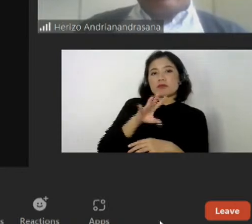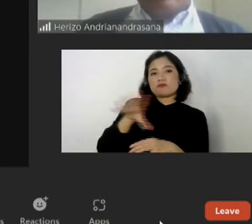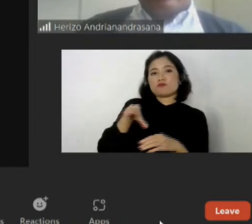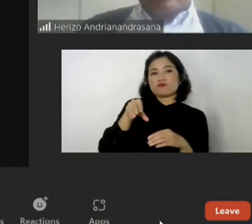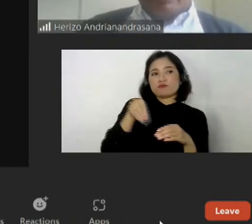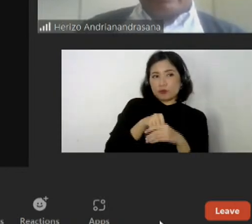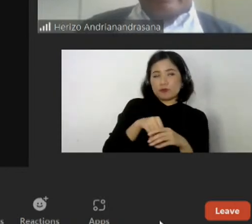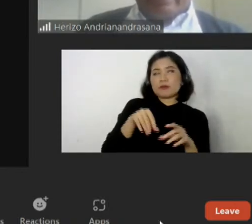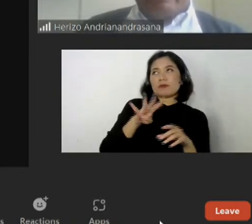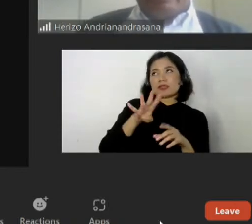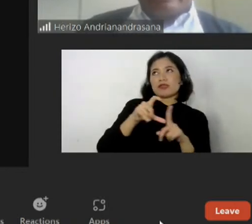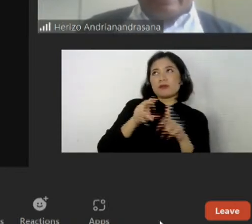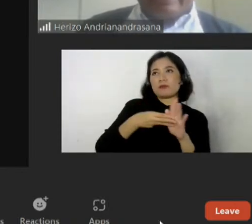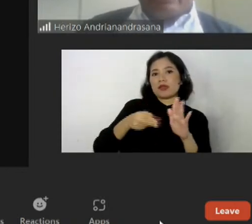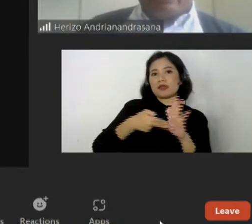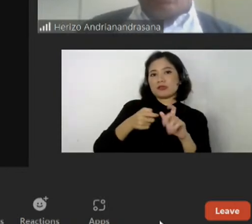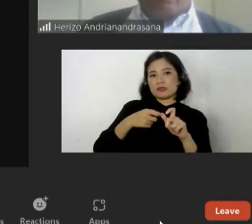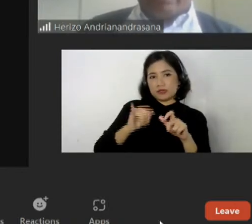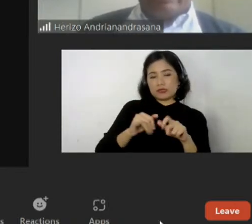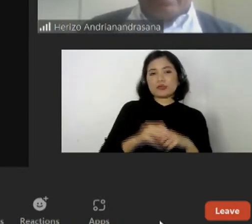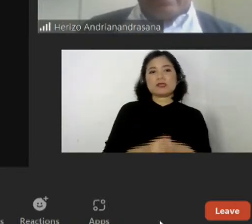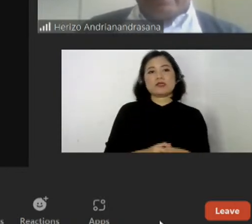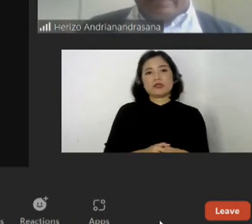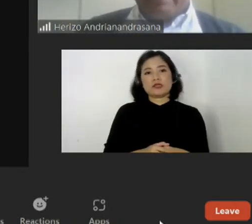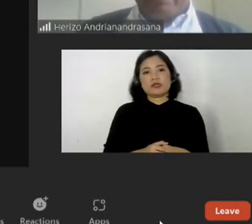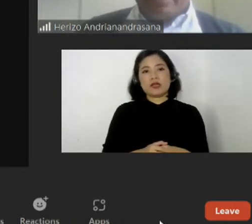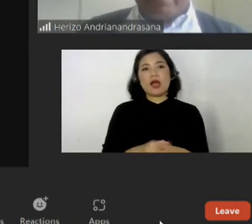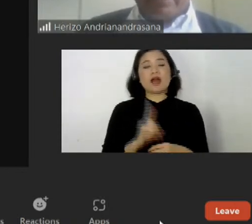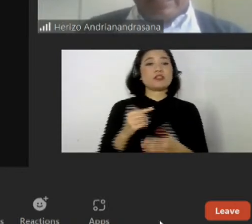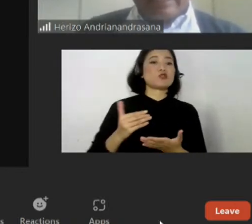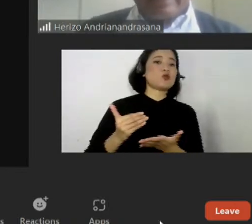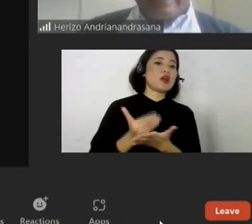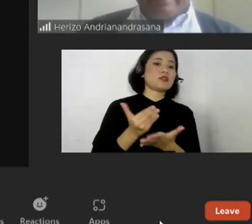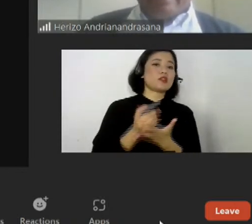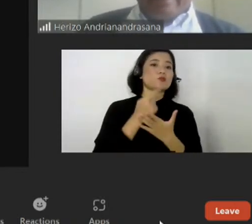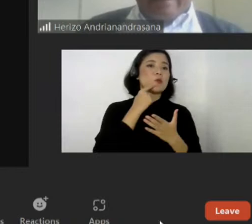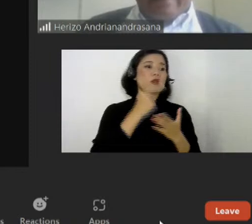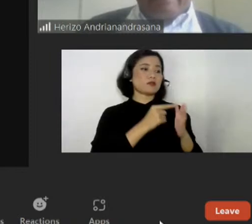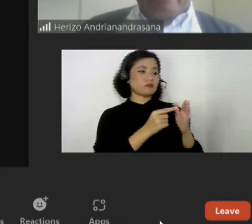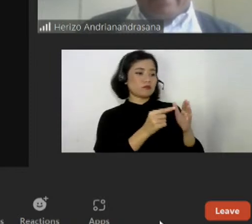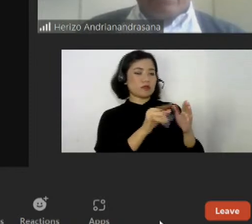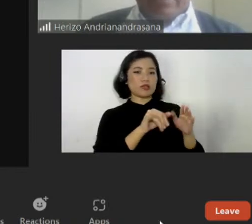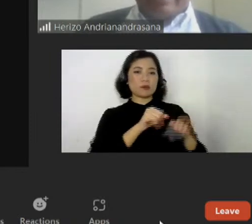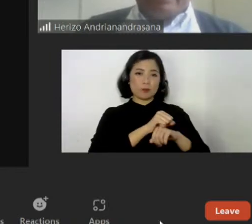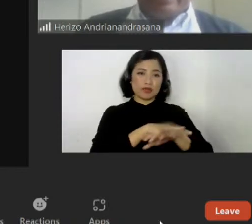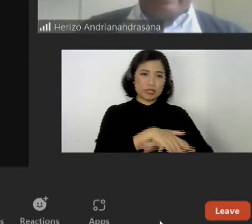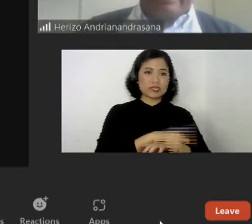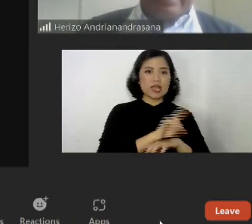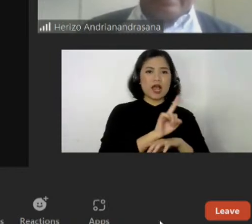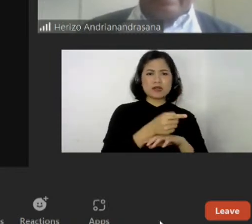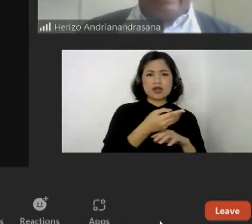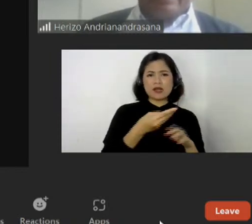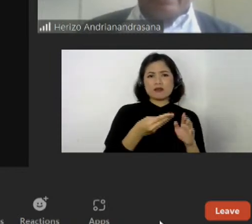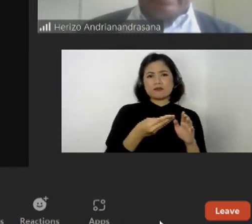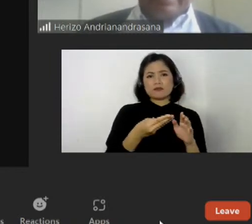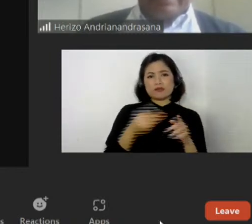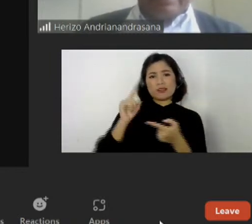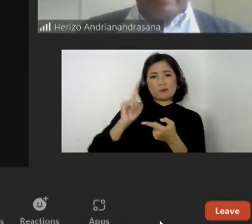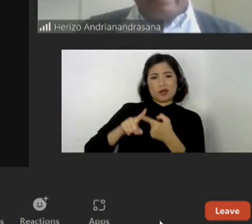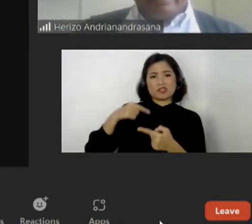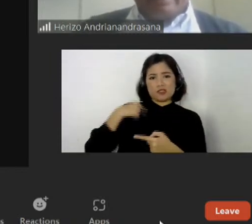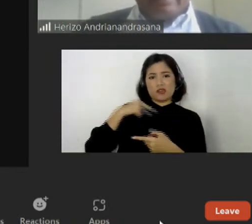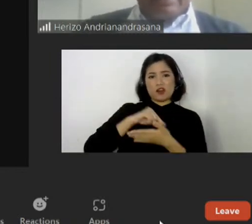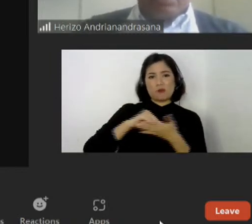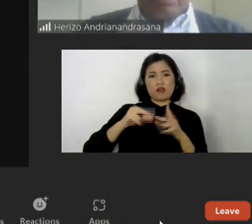which environment data to incorporate into the MPI measurements? My colleague Frank